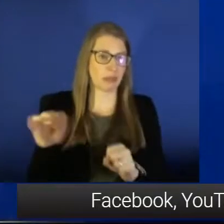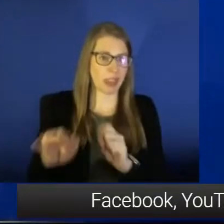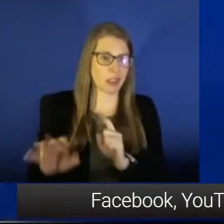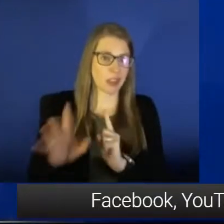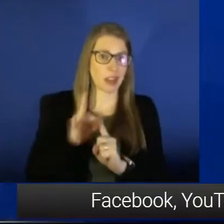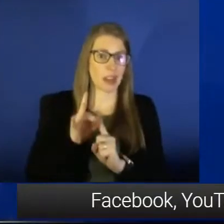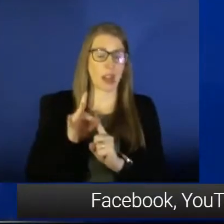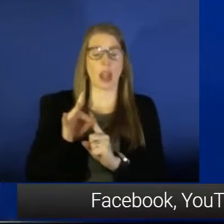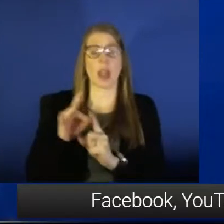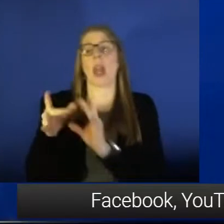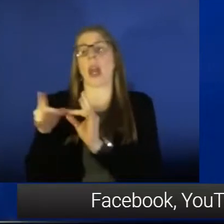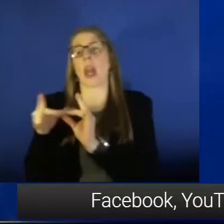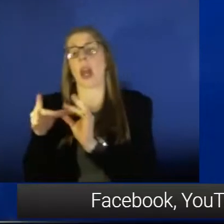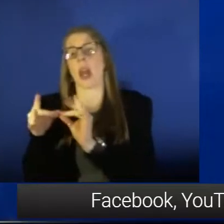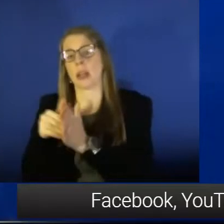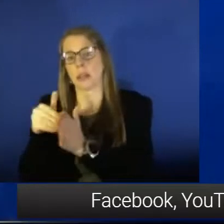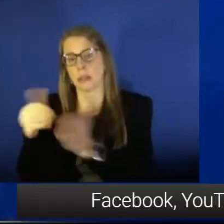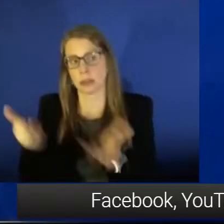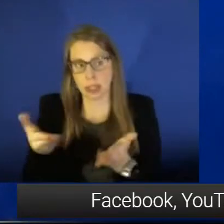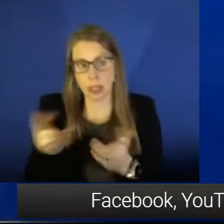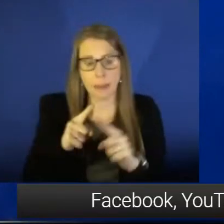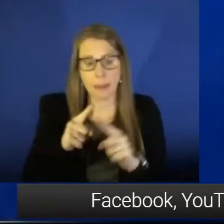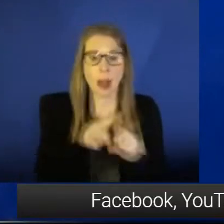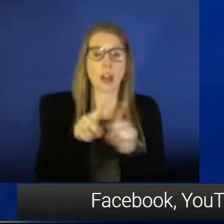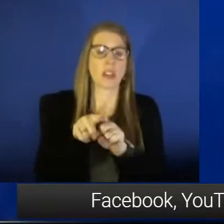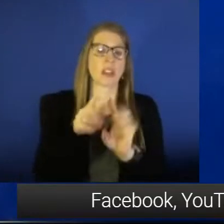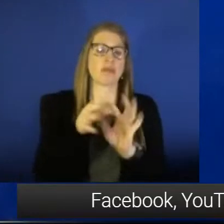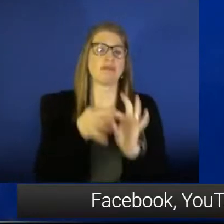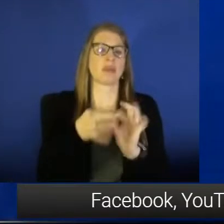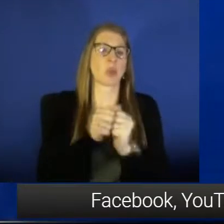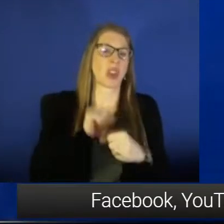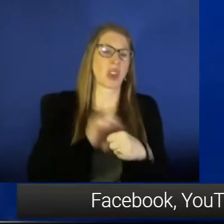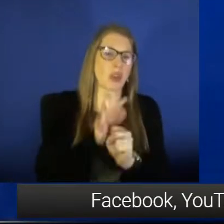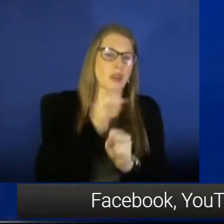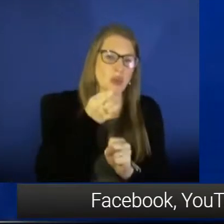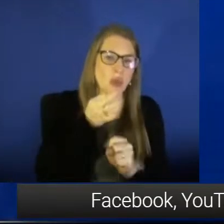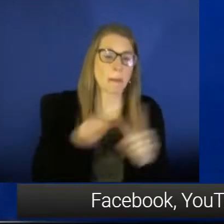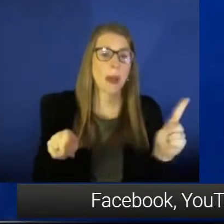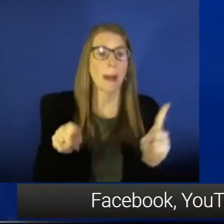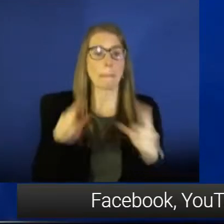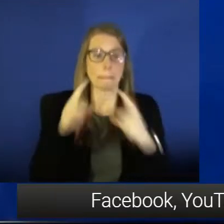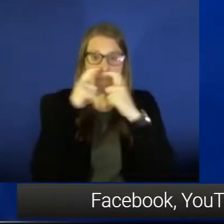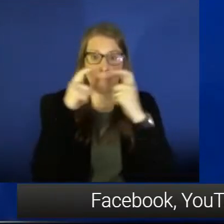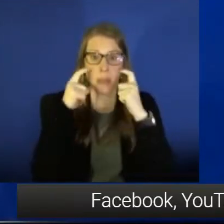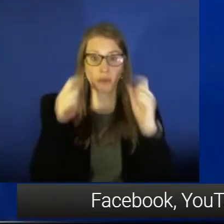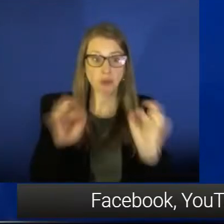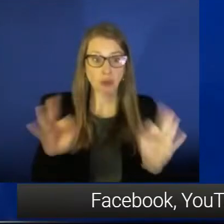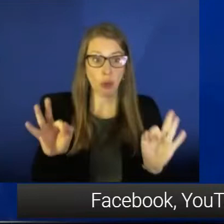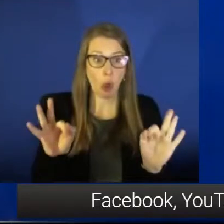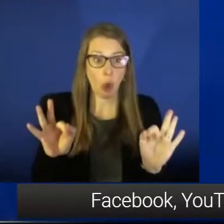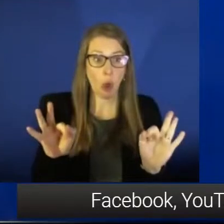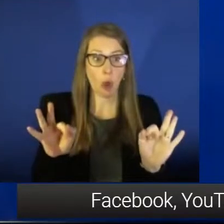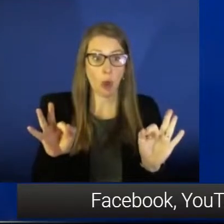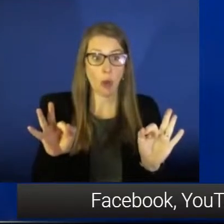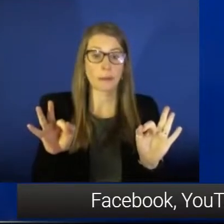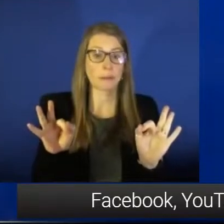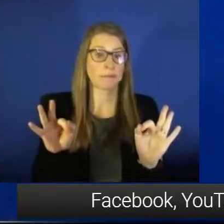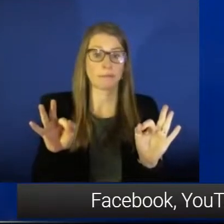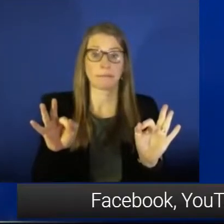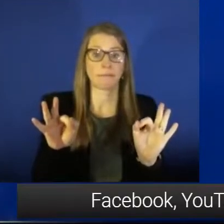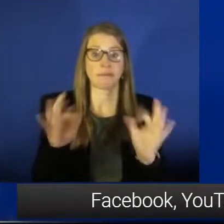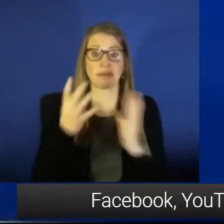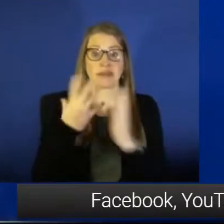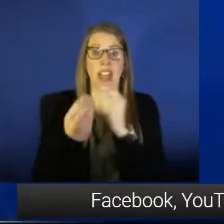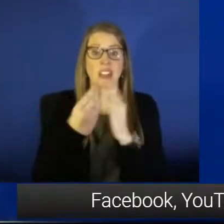that more when we talk about where we are with COVID in a little bit. But masks have come off a lot, well, really outside for a long